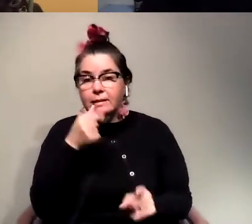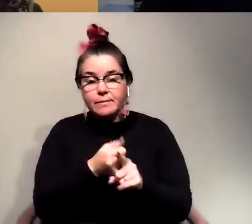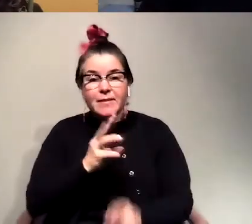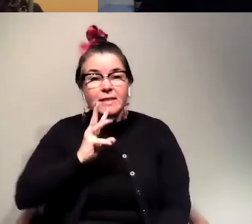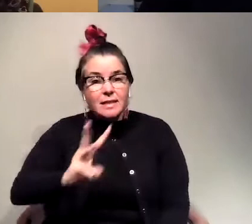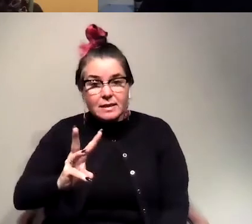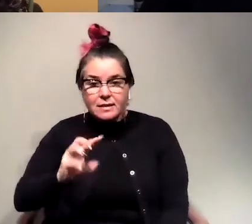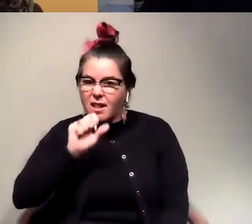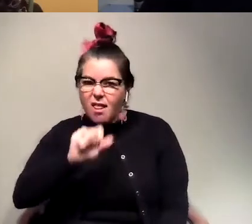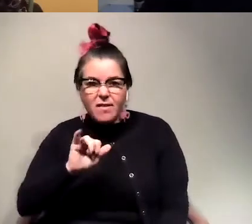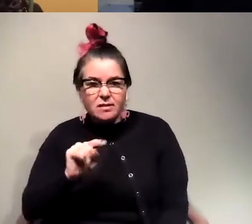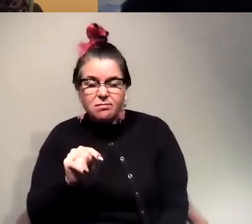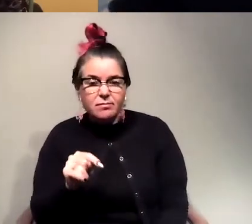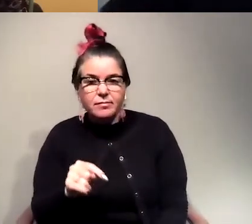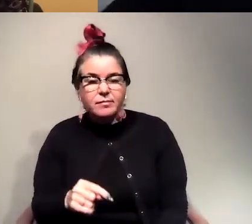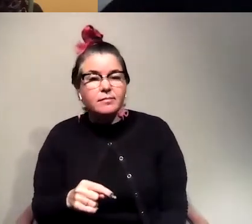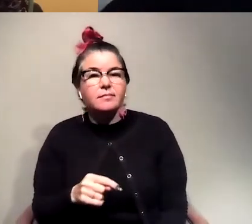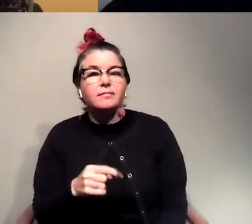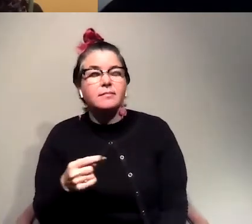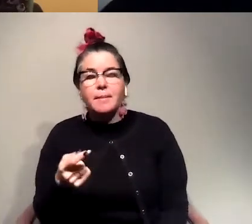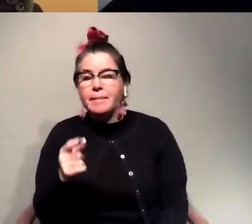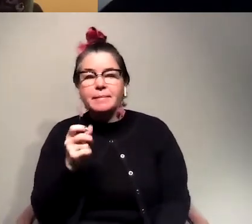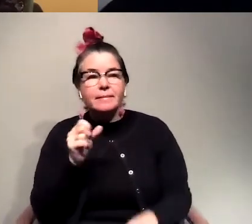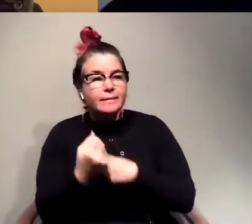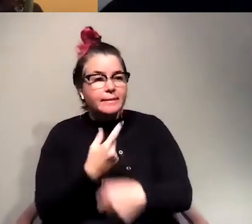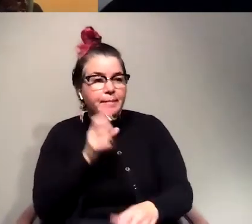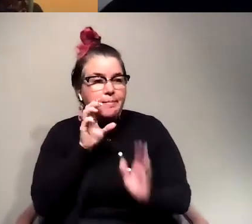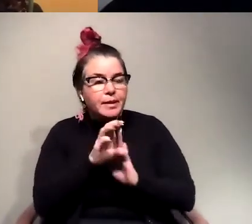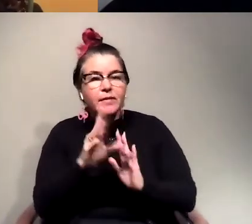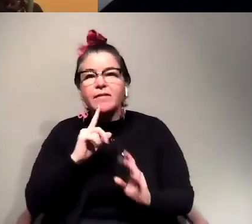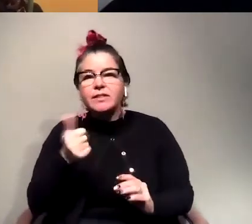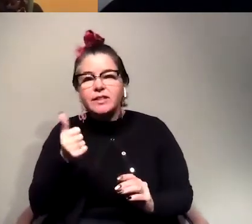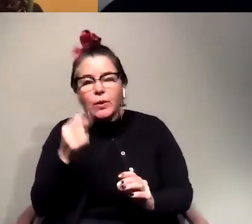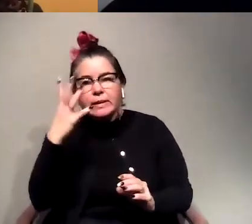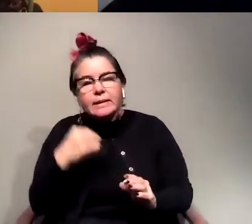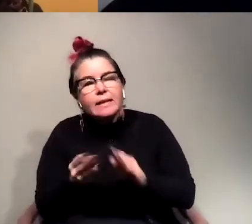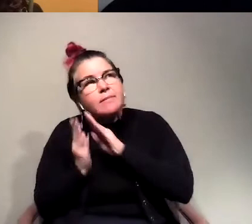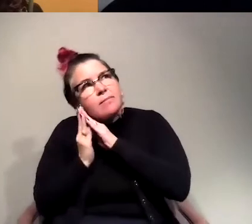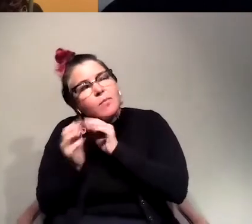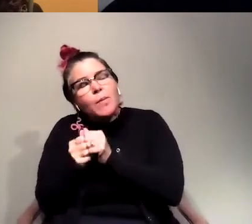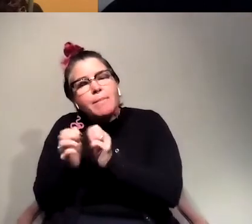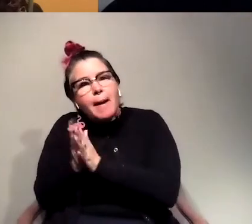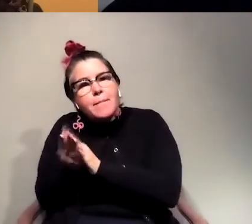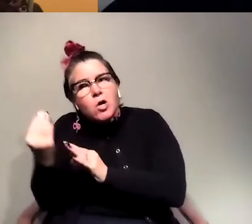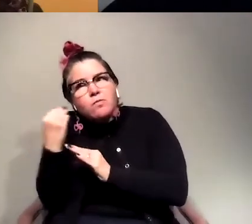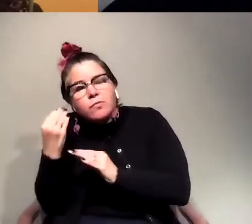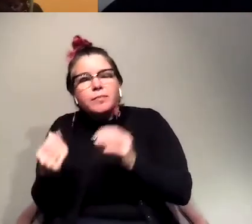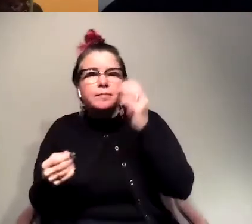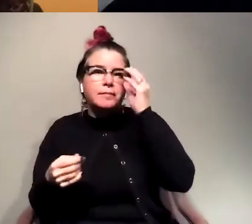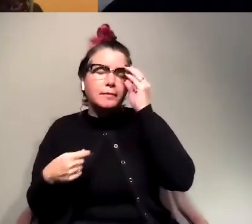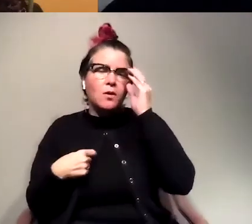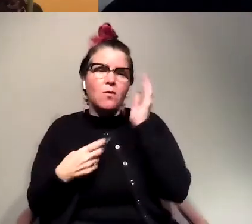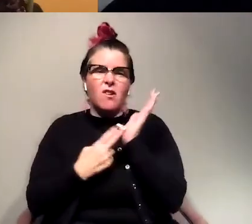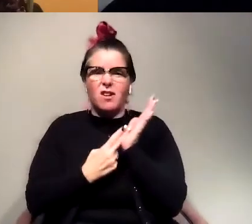it. And people have sent me pictures of like their 10-year-olds sleeping next to the book. And so I think really you can